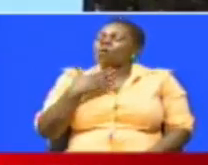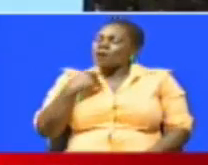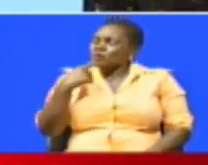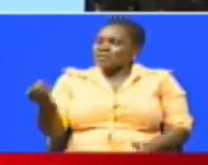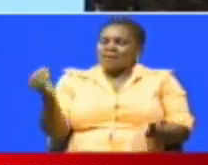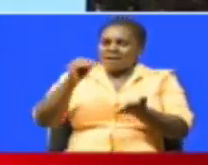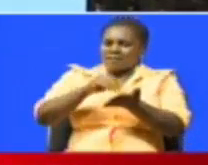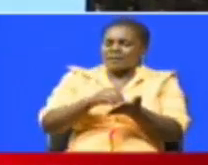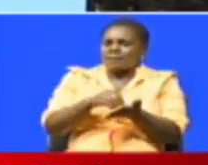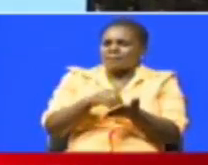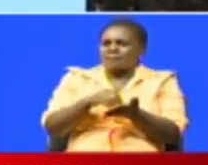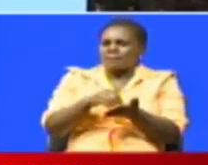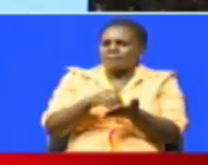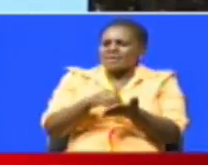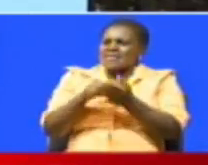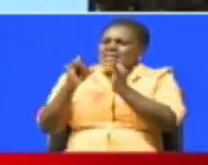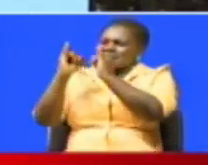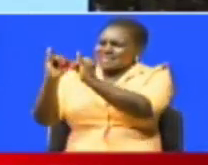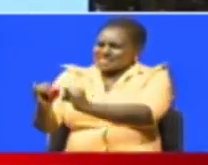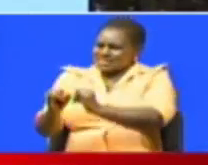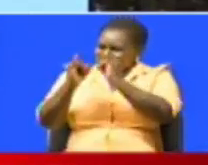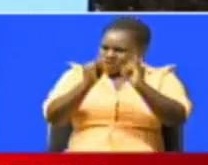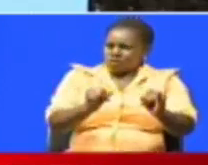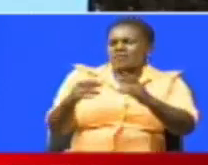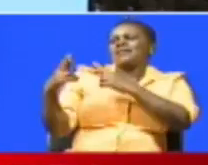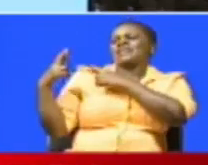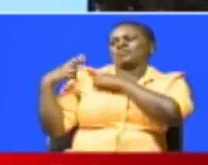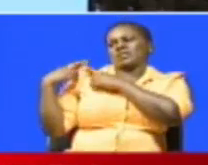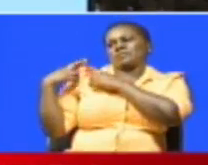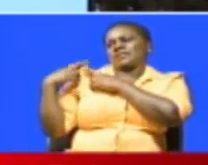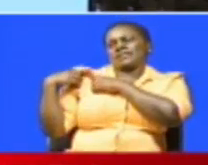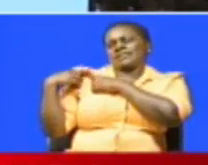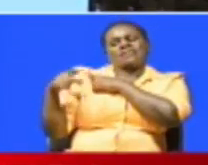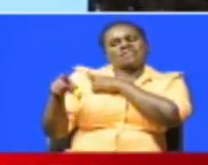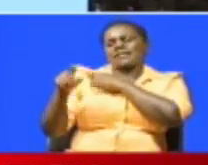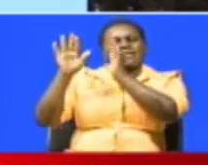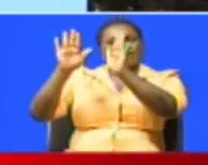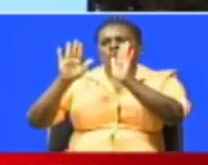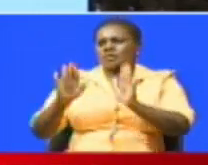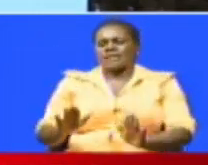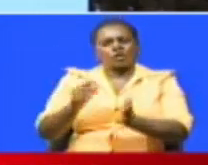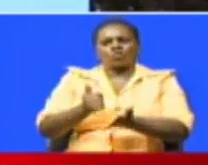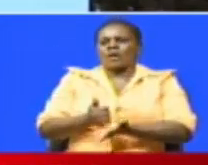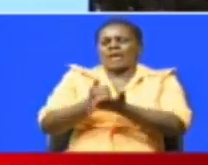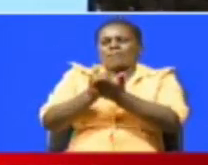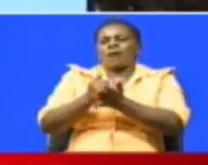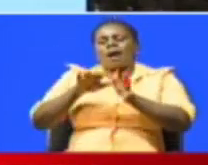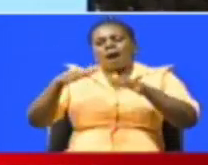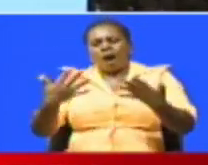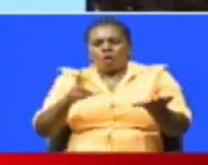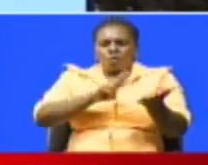reiterate, individual responsibility is what is going to count for how we